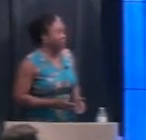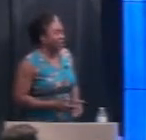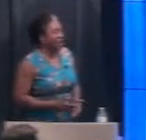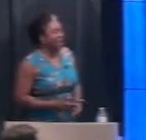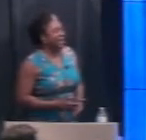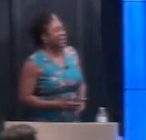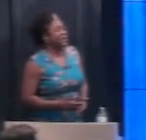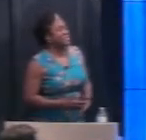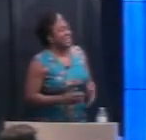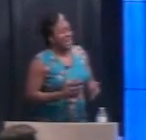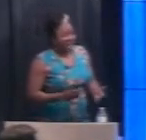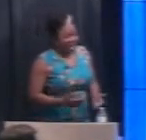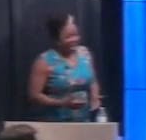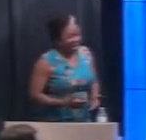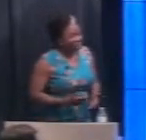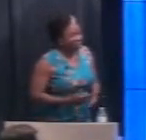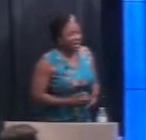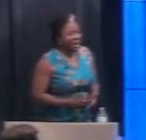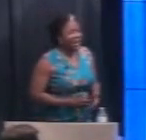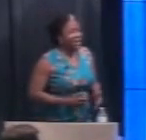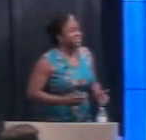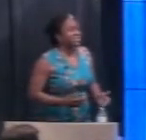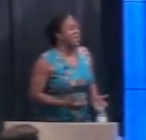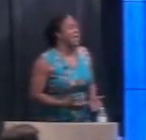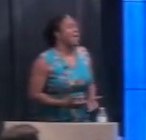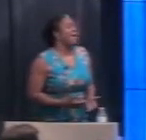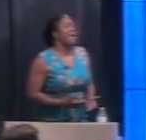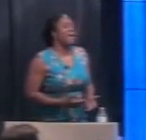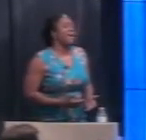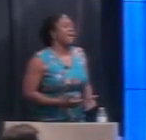broad stripes and bright